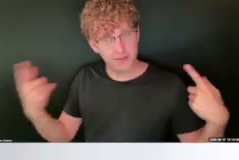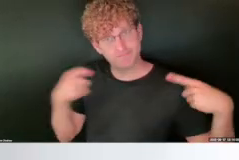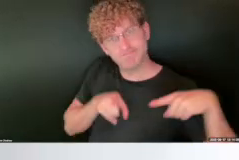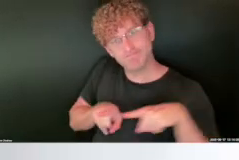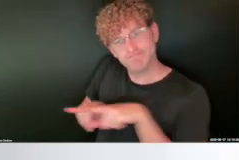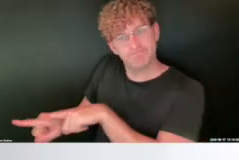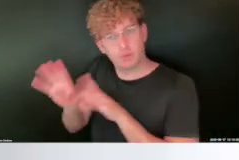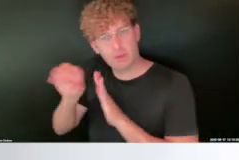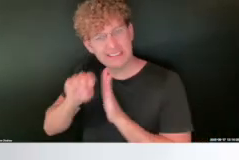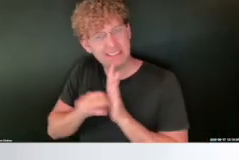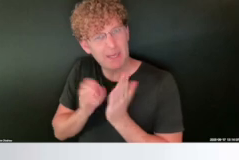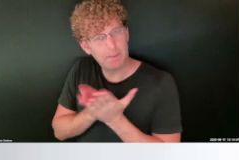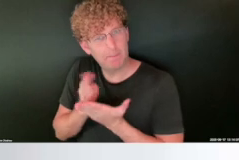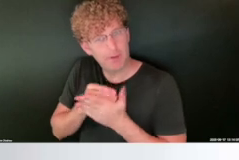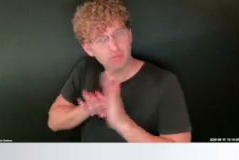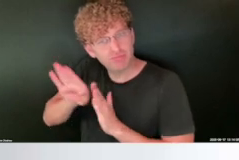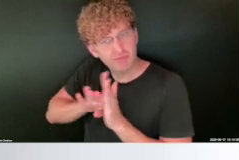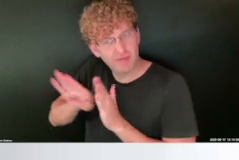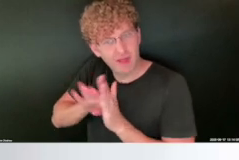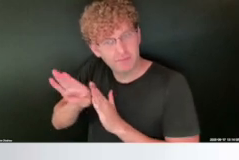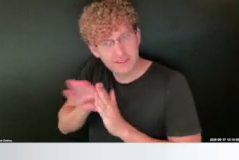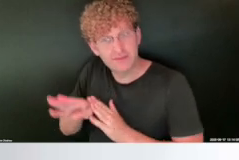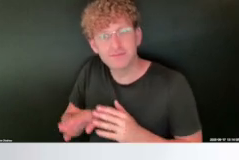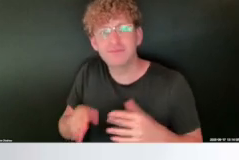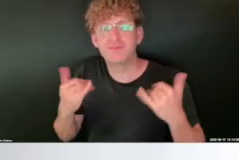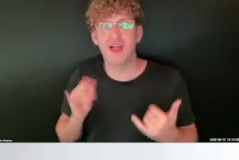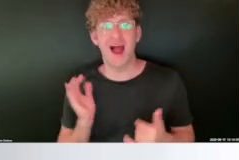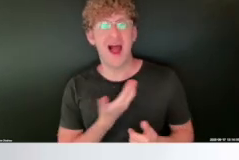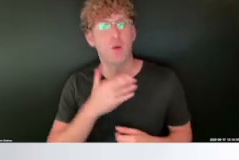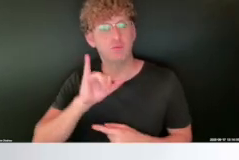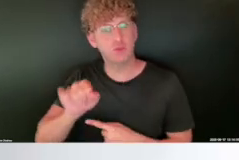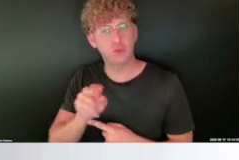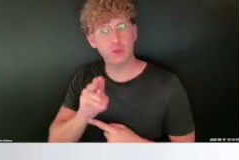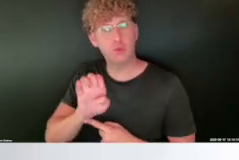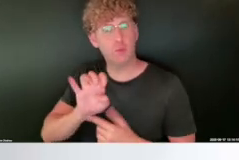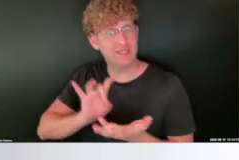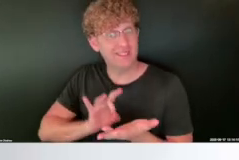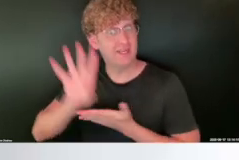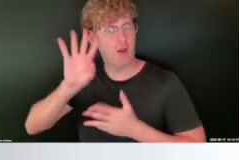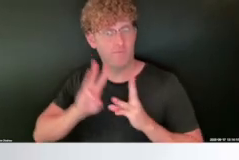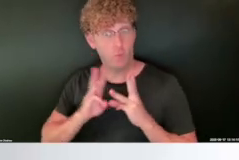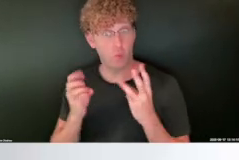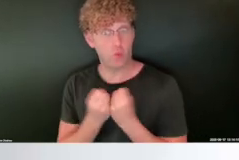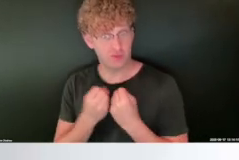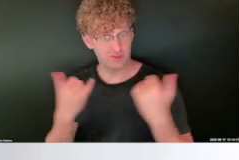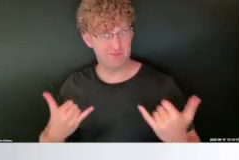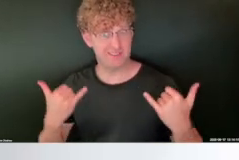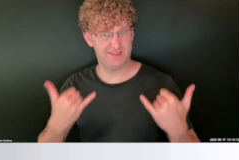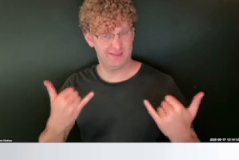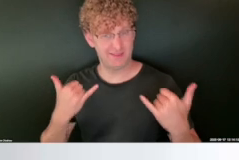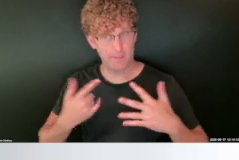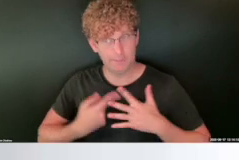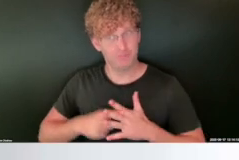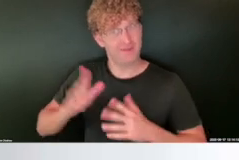Our June kickoff workshop, which is today, begins the official process for us to collaborate to develop the funding